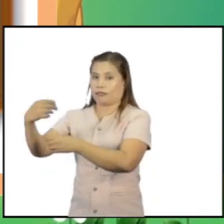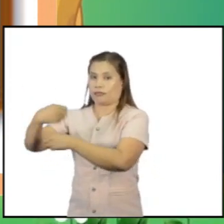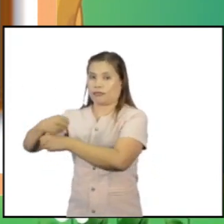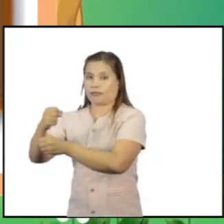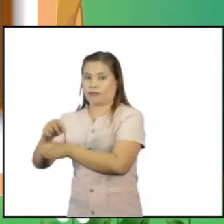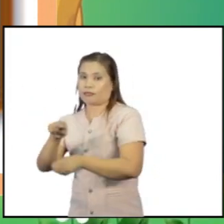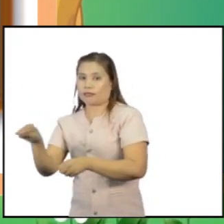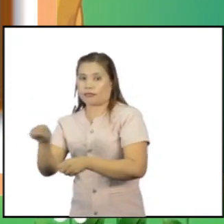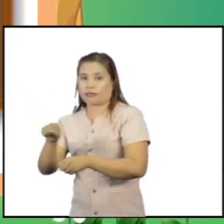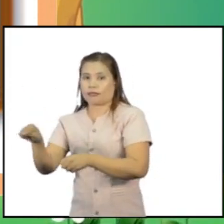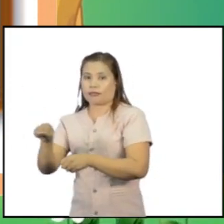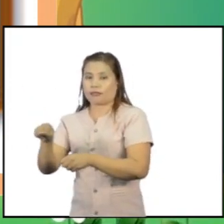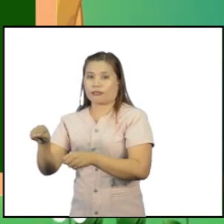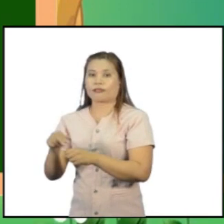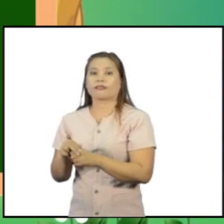nouns.